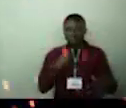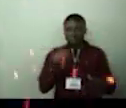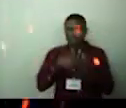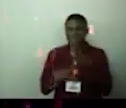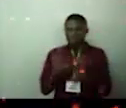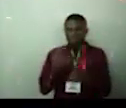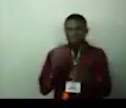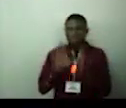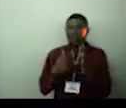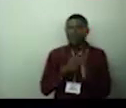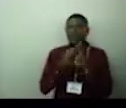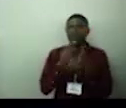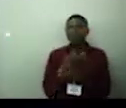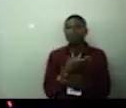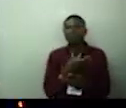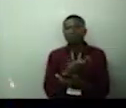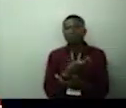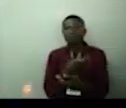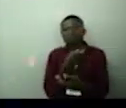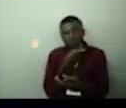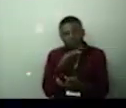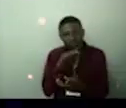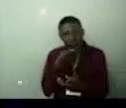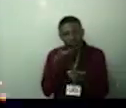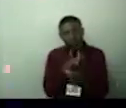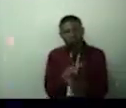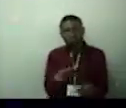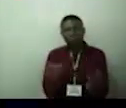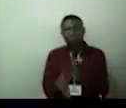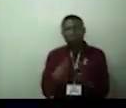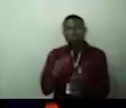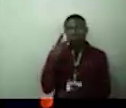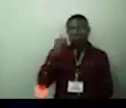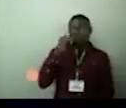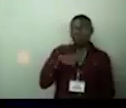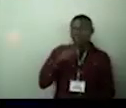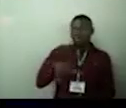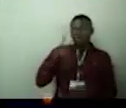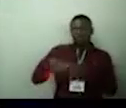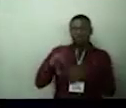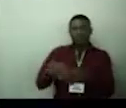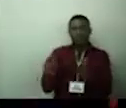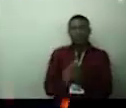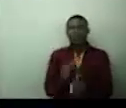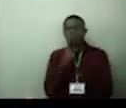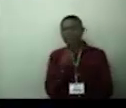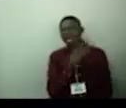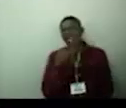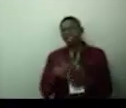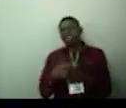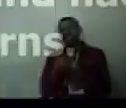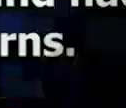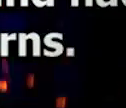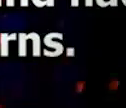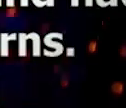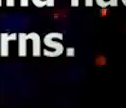wilderness. There I saw a woman sitting on a scarlet beast that was covered with blasphemous names and had